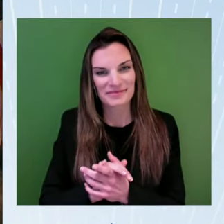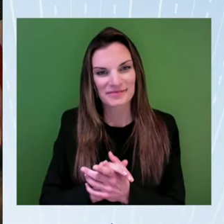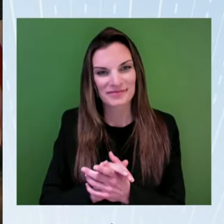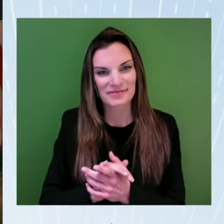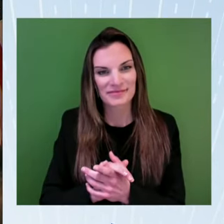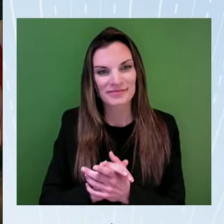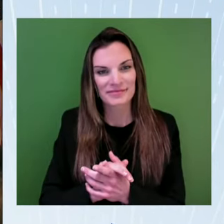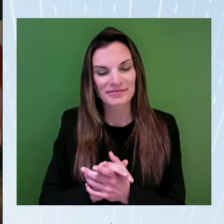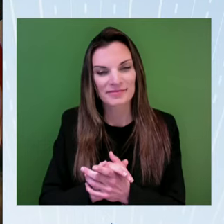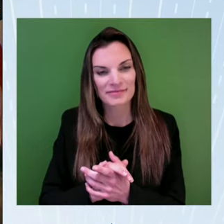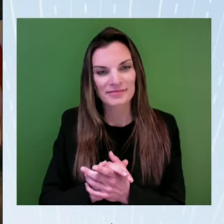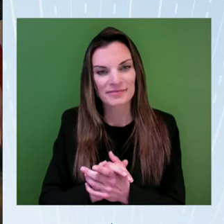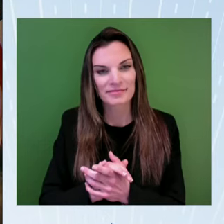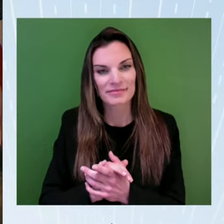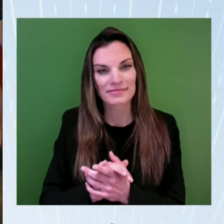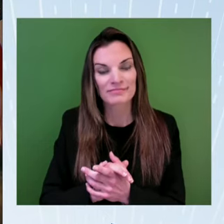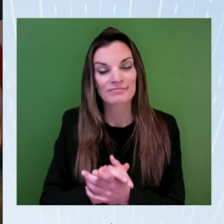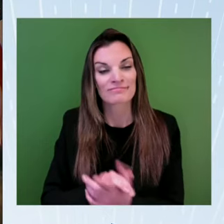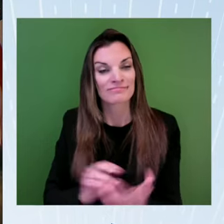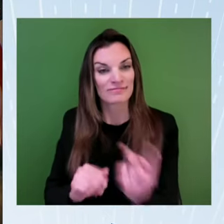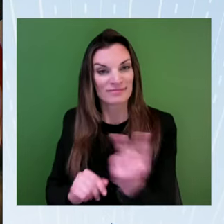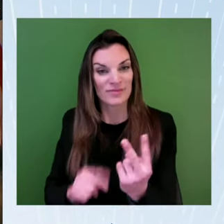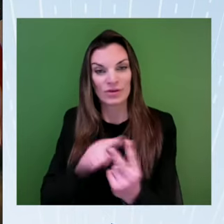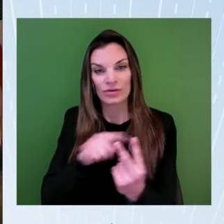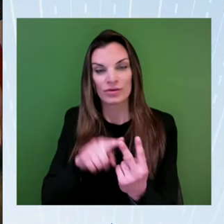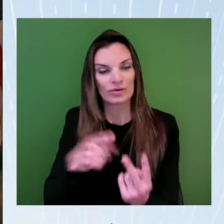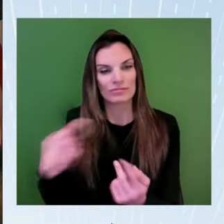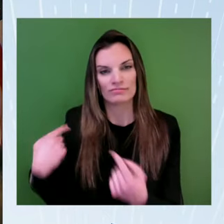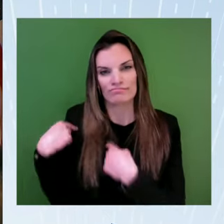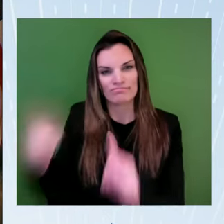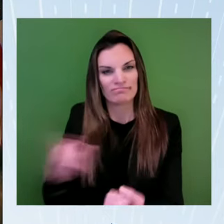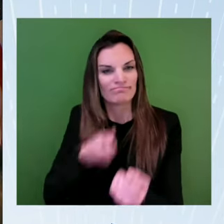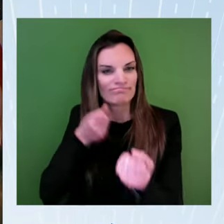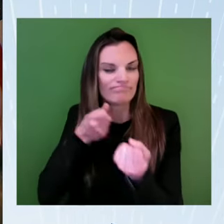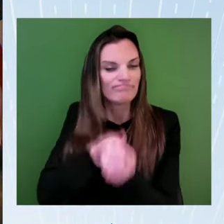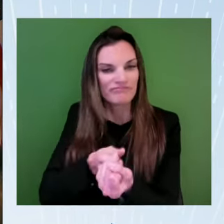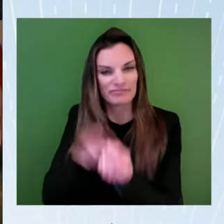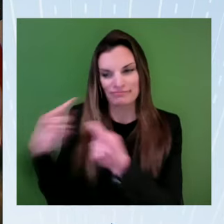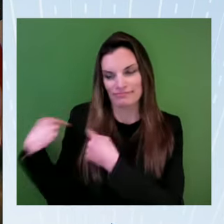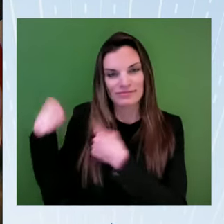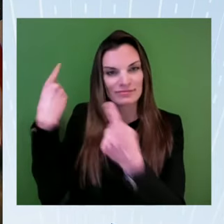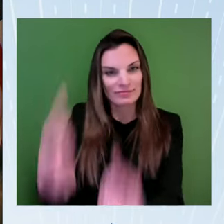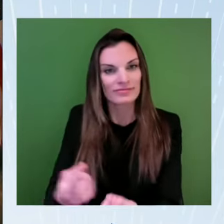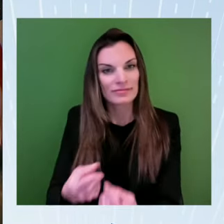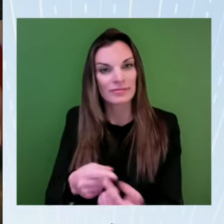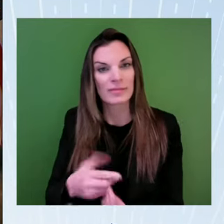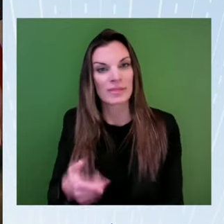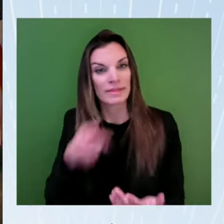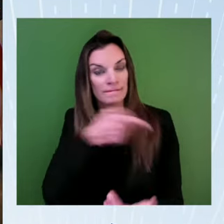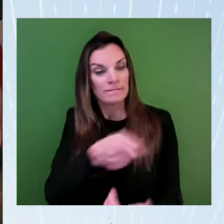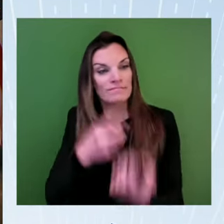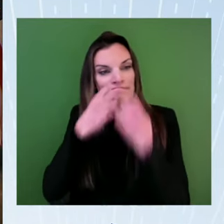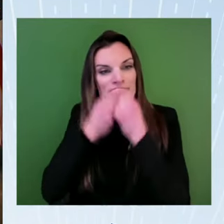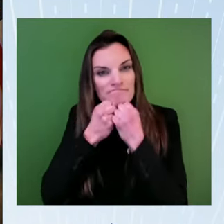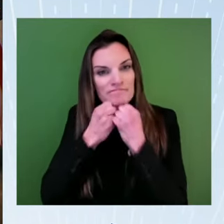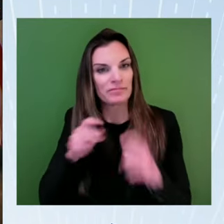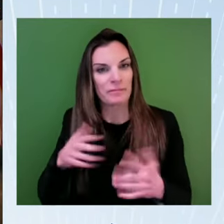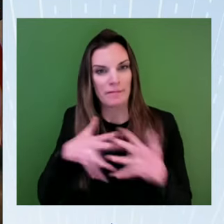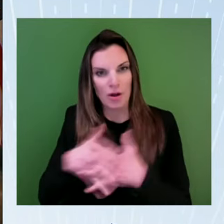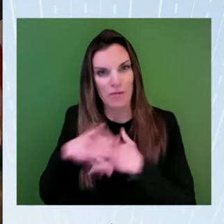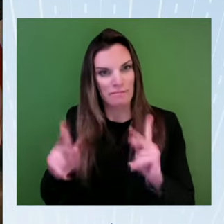You've been champions from day one, and it's your leadership and looking out for Americans that has resulted